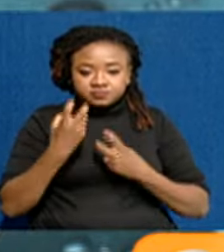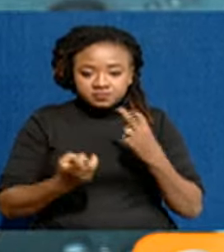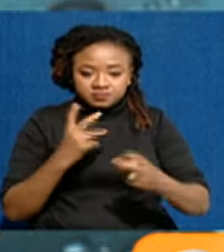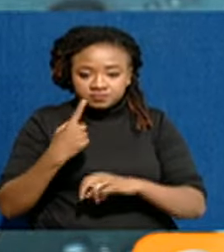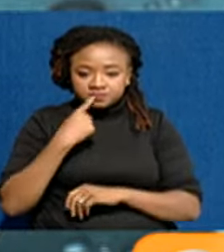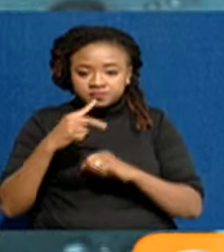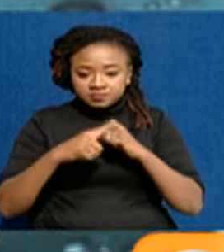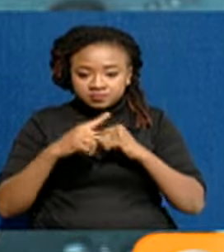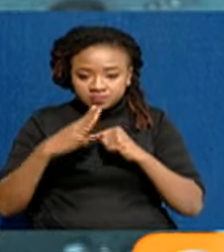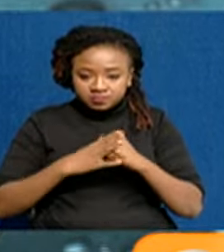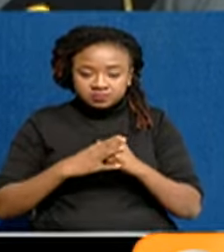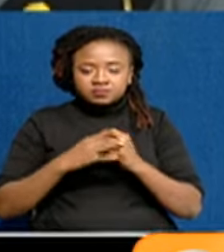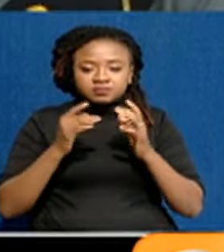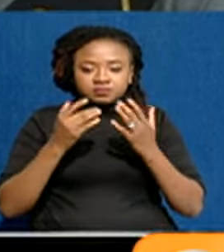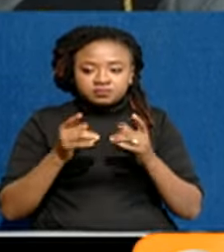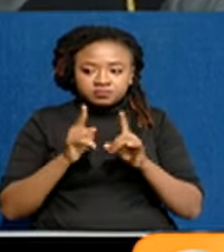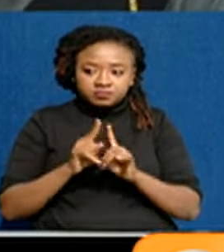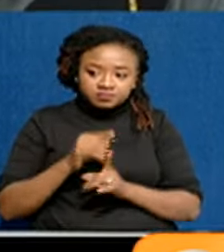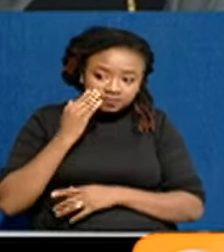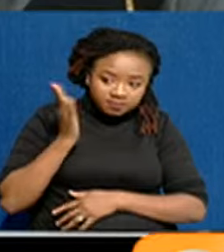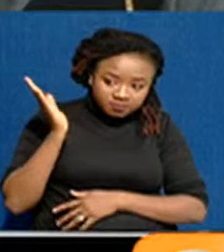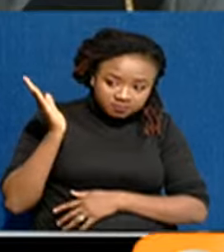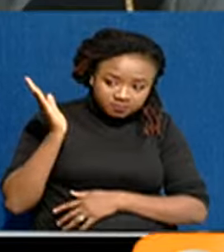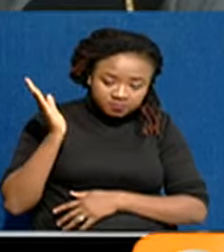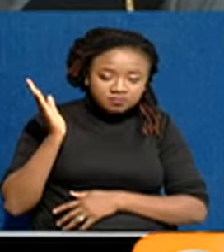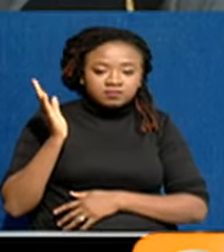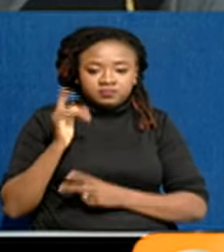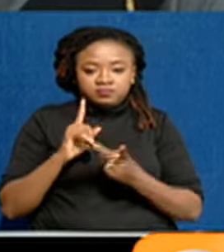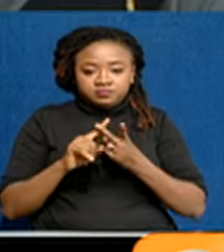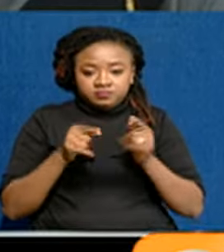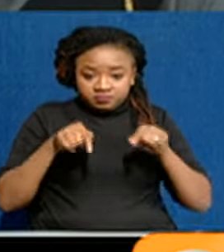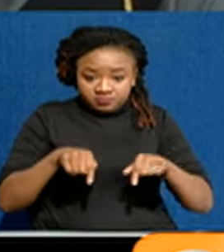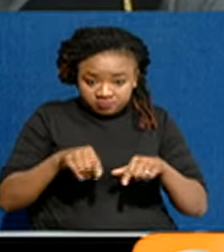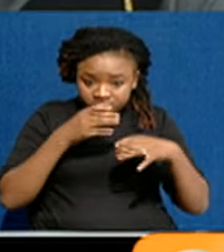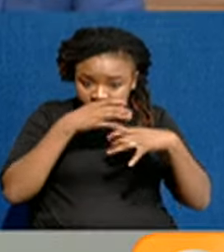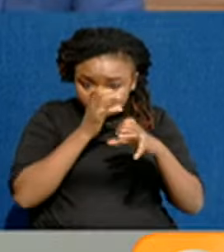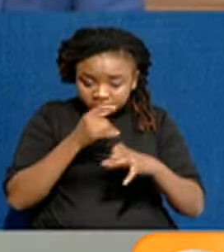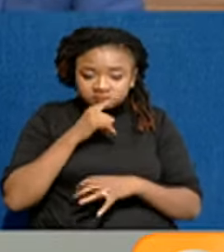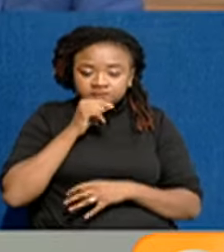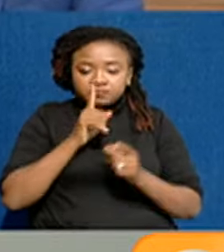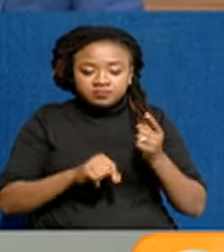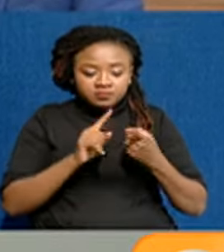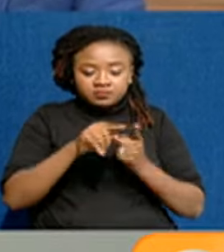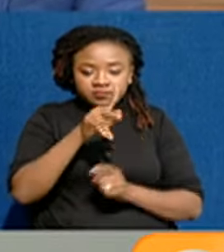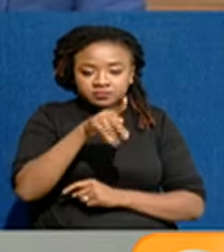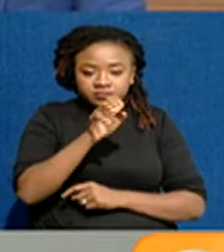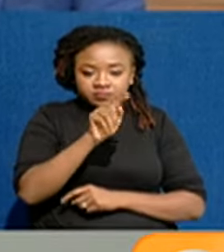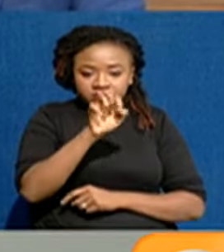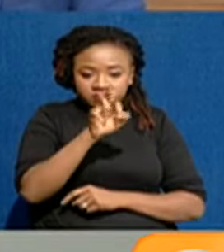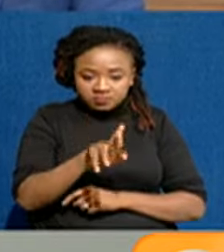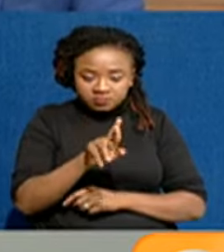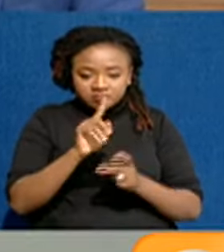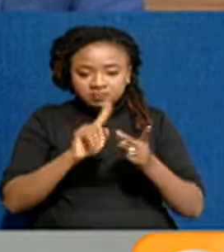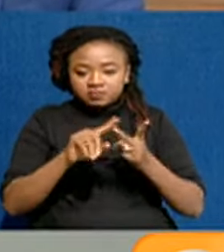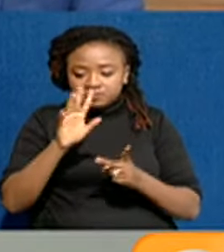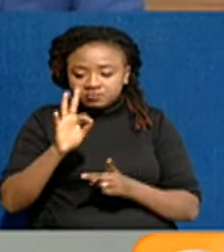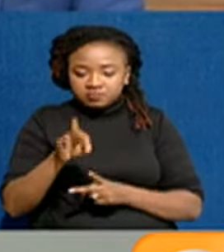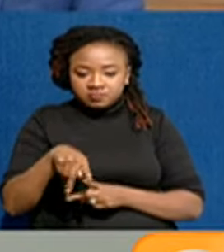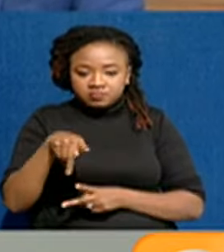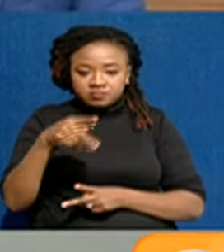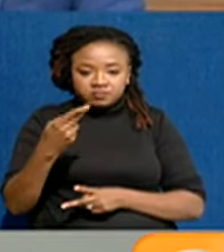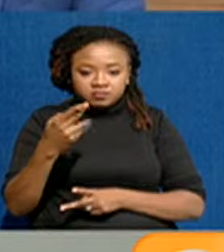is joining us from Mombasa. With me in studio now is Peter Murugor, the Disaster Risk Reduction Manager, Kenya Red Cross. Thank you for making time. And Philip